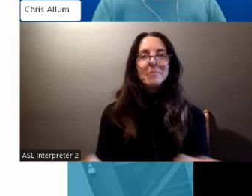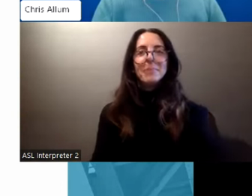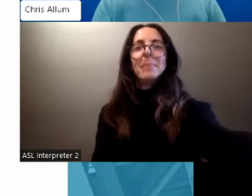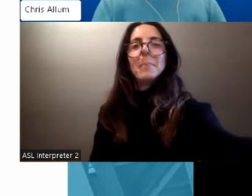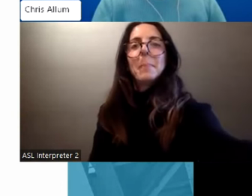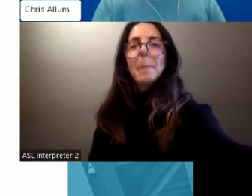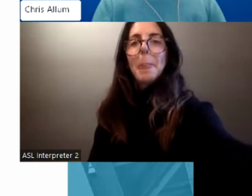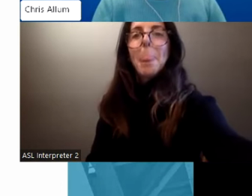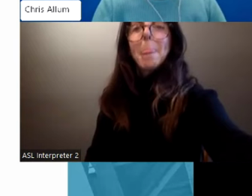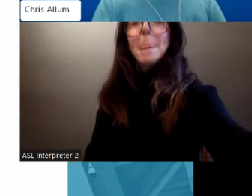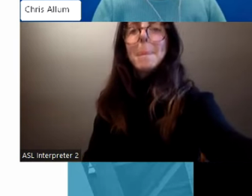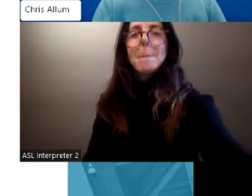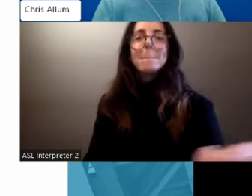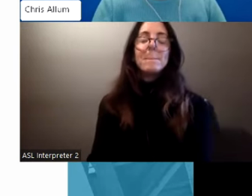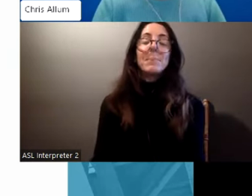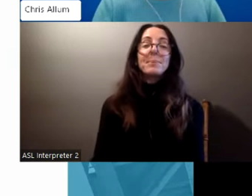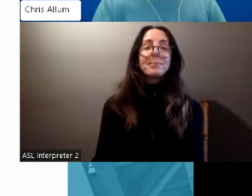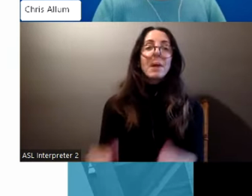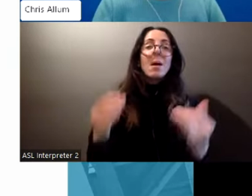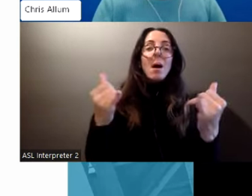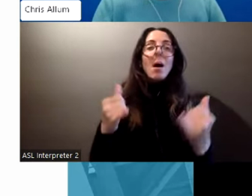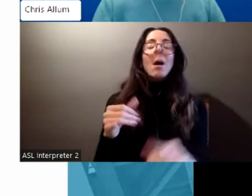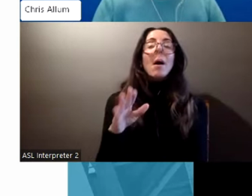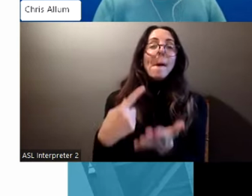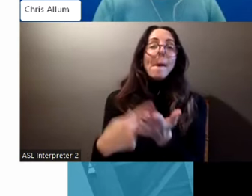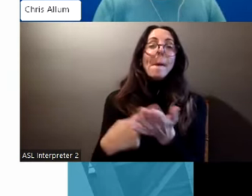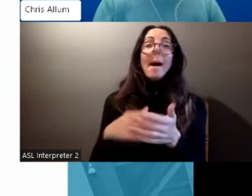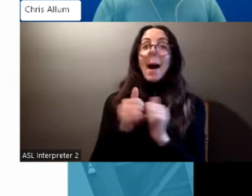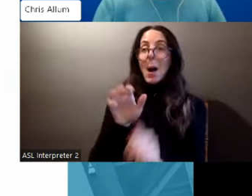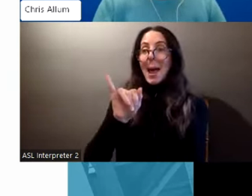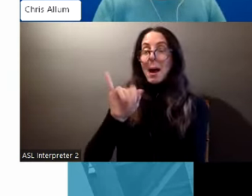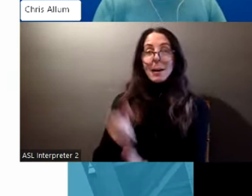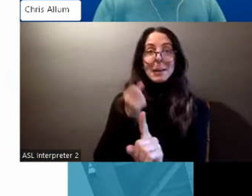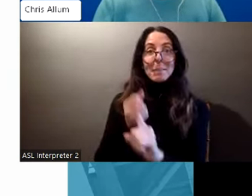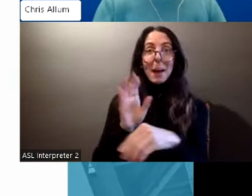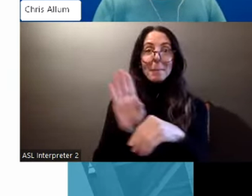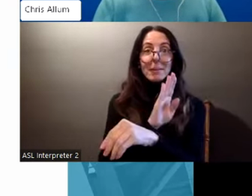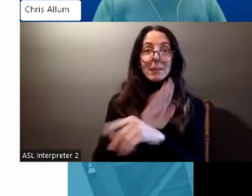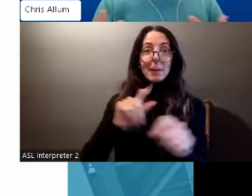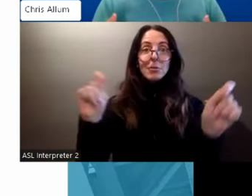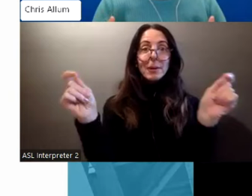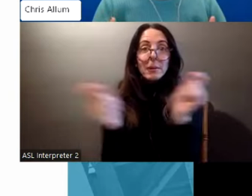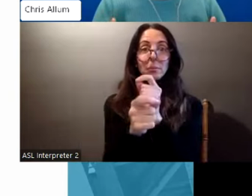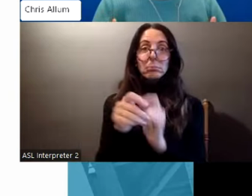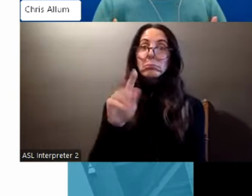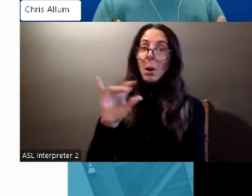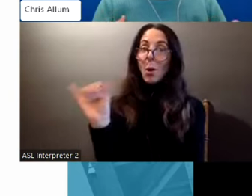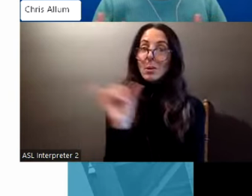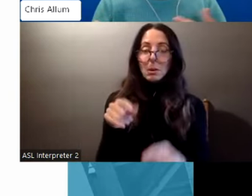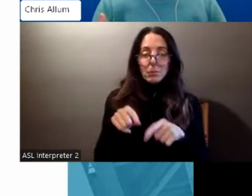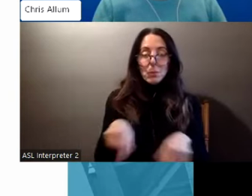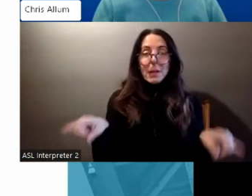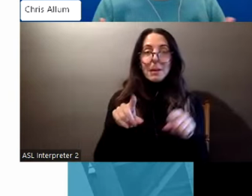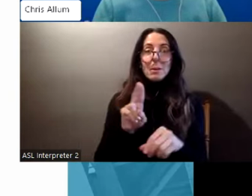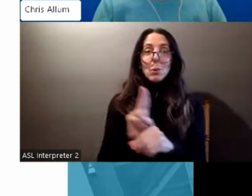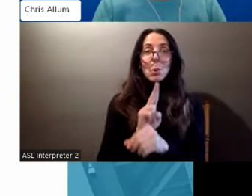We talked about, AI transforming business. Well, it's also transforming the way that we are using it